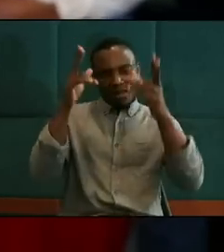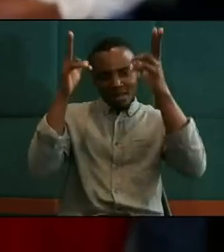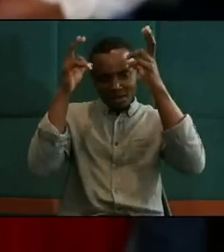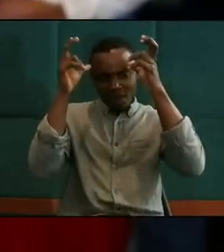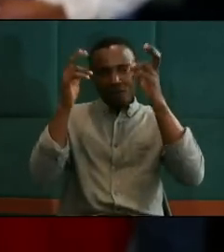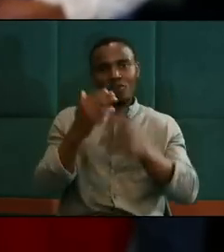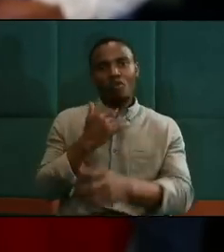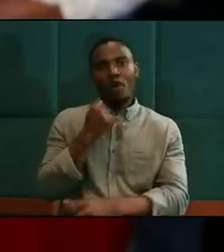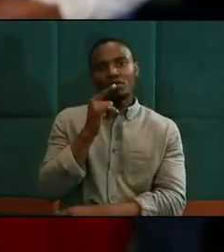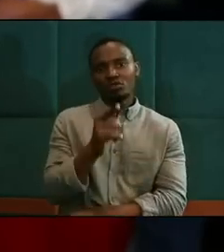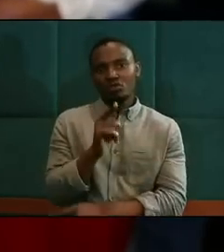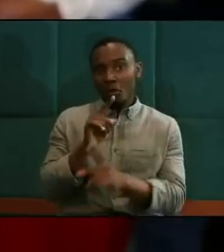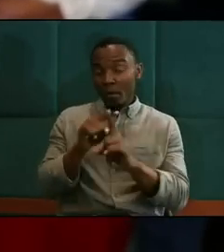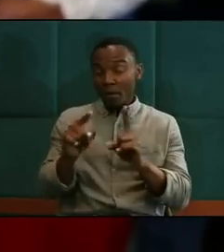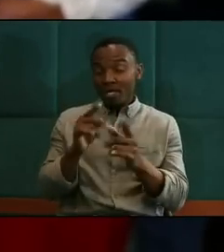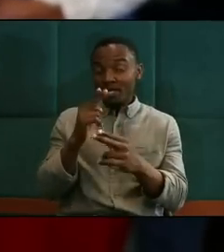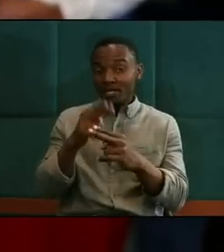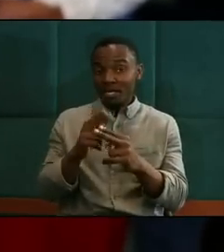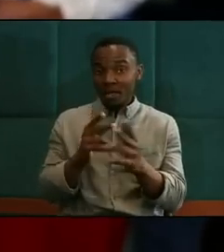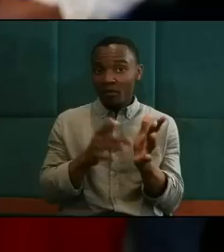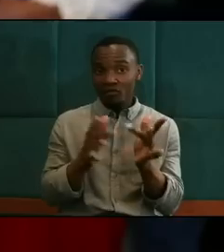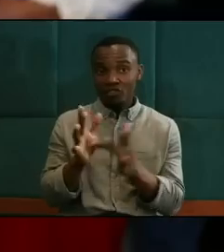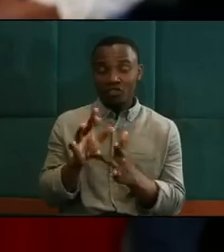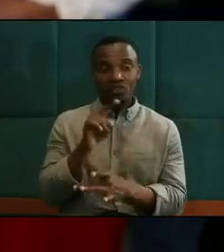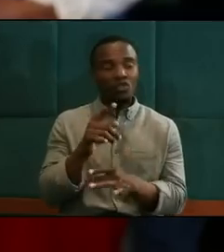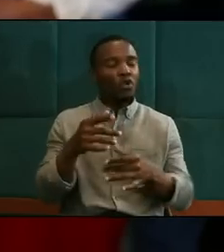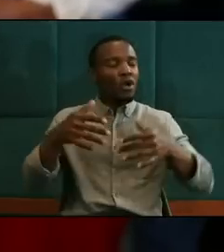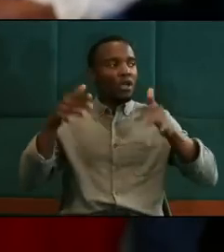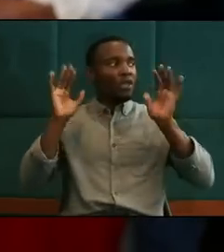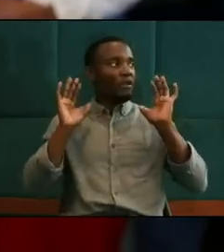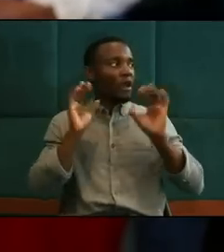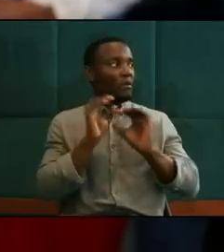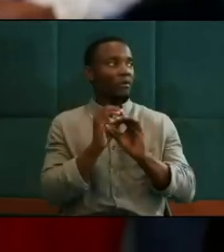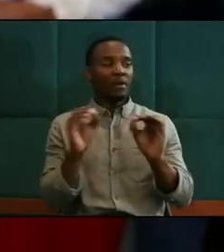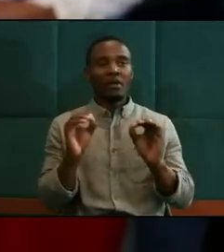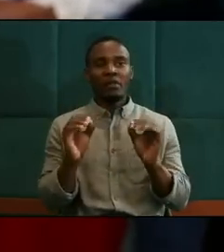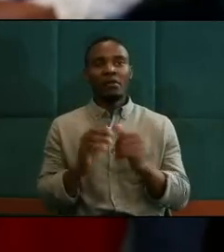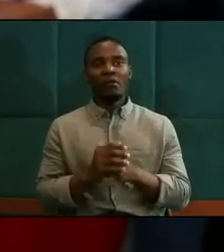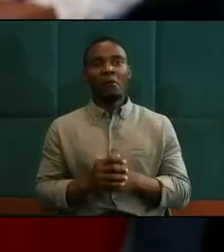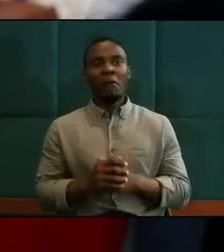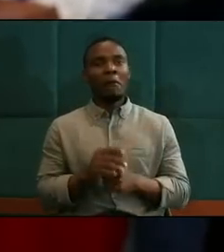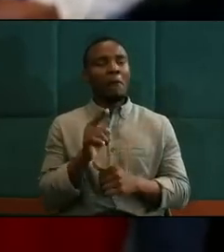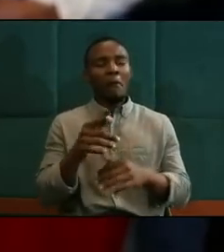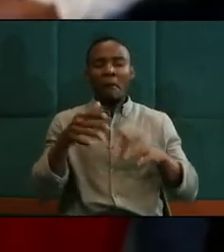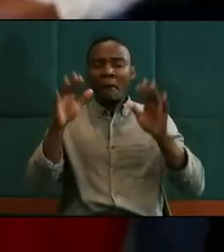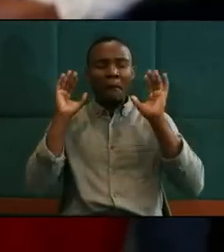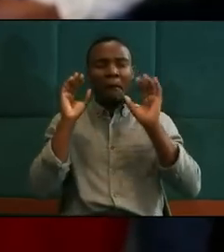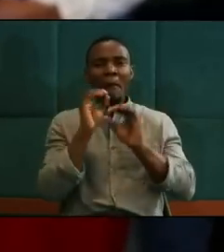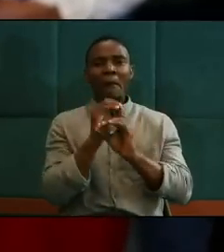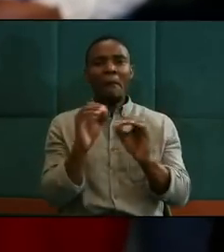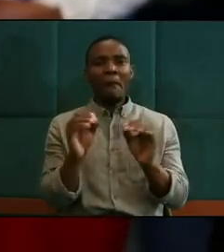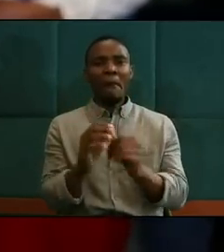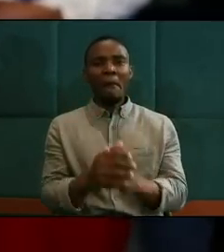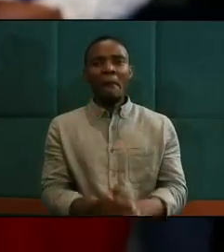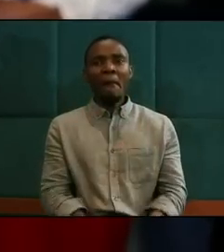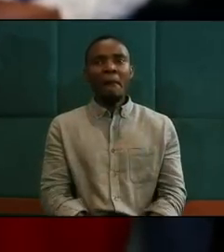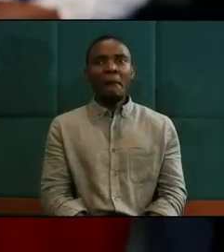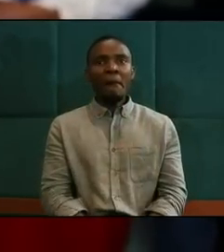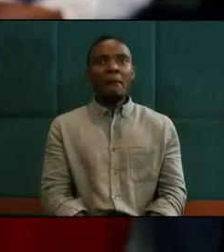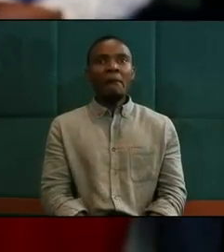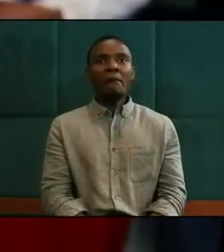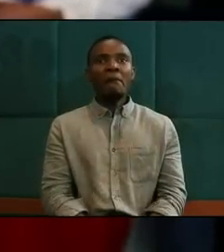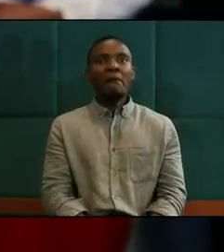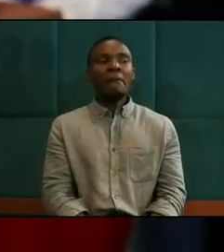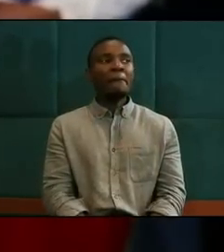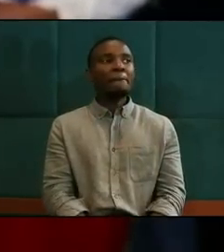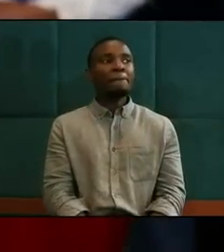you. But in the name of Jesus, you're not giving up. You're not giving up, Jesus. Not giving up. Not